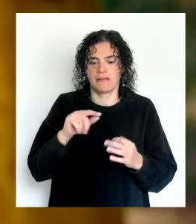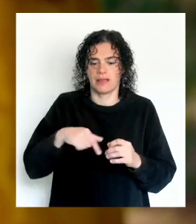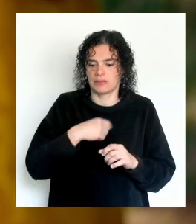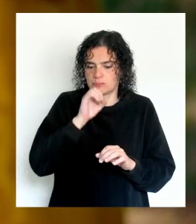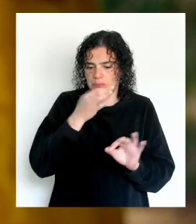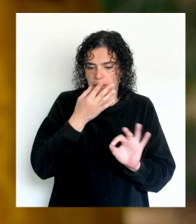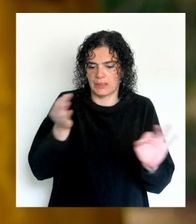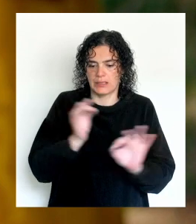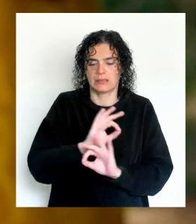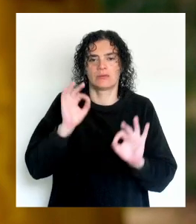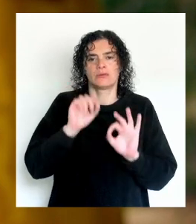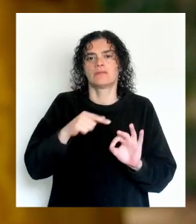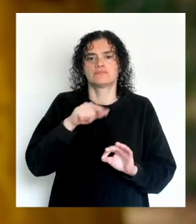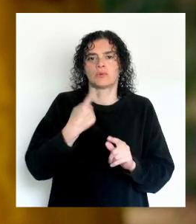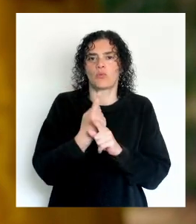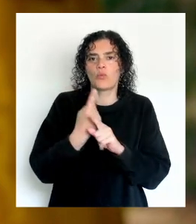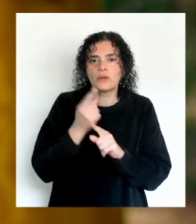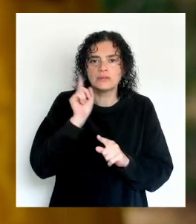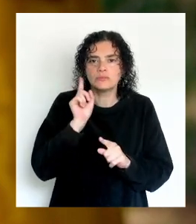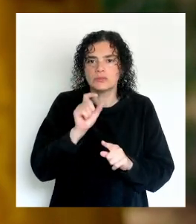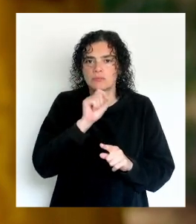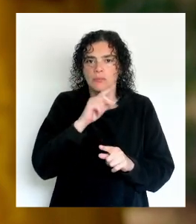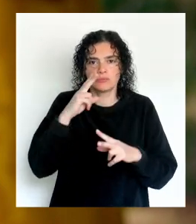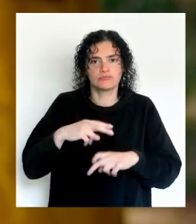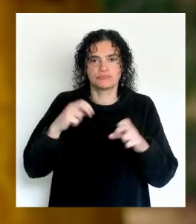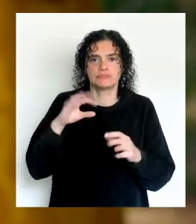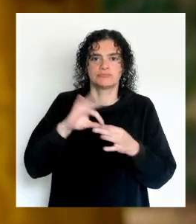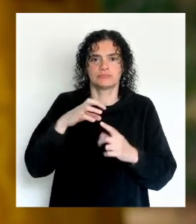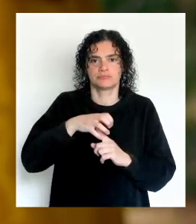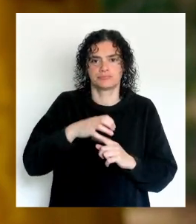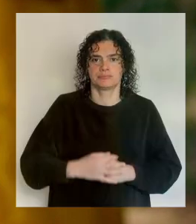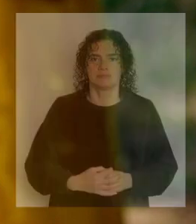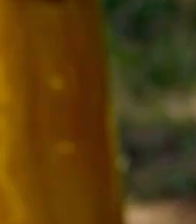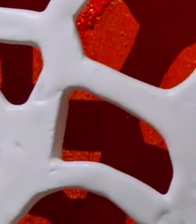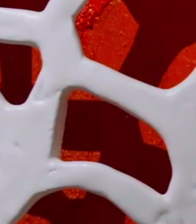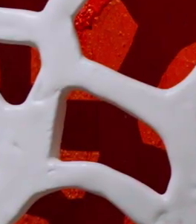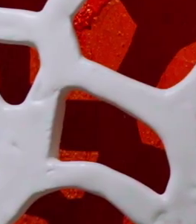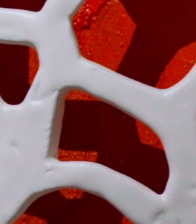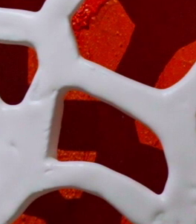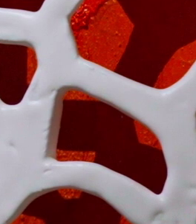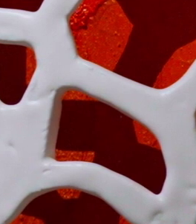plaques. And it's amazing the different facts you can find out around fungi.